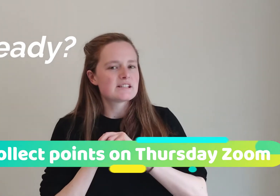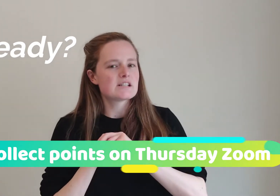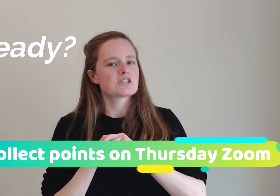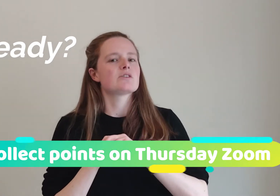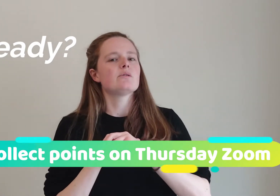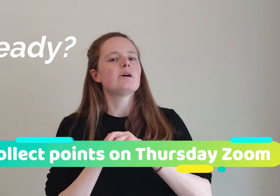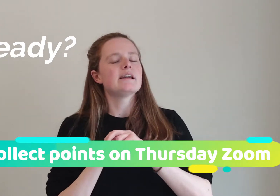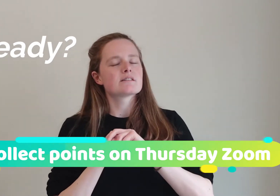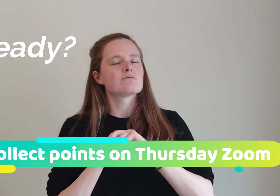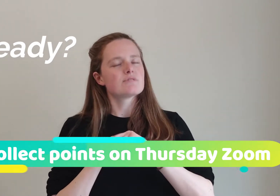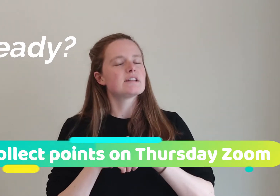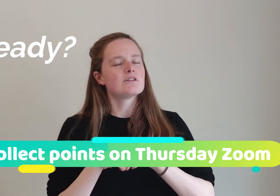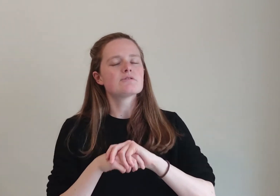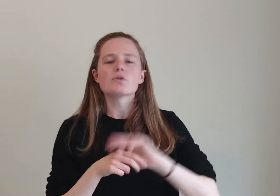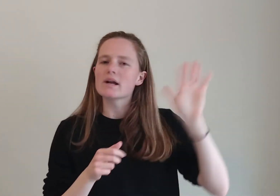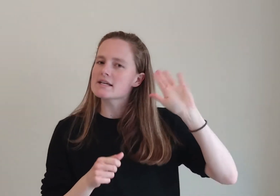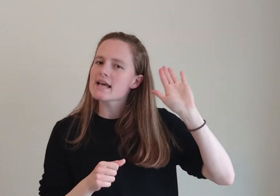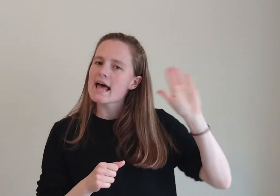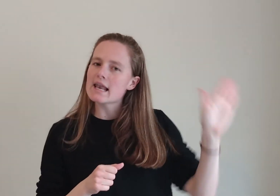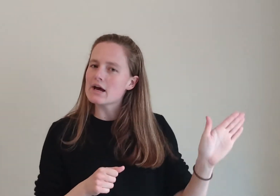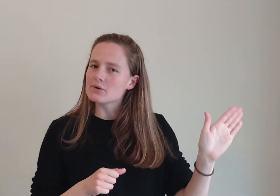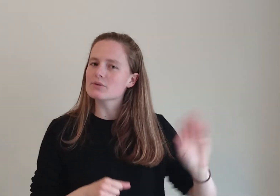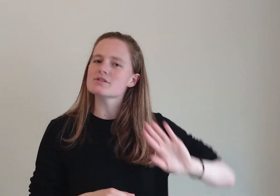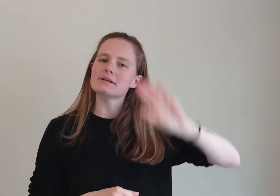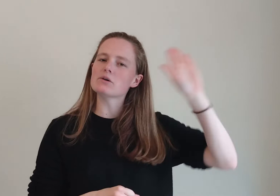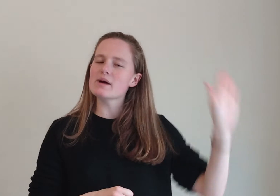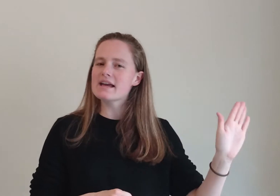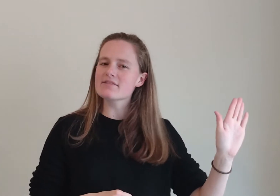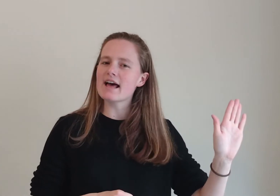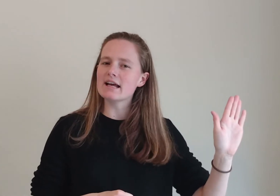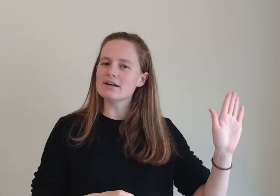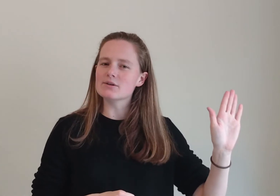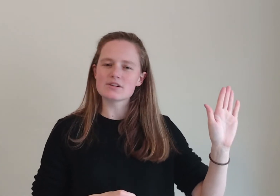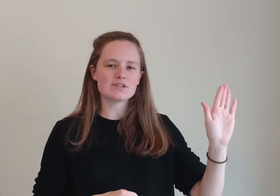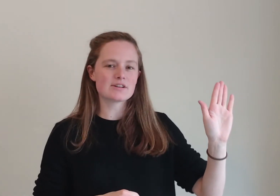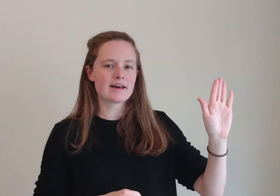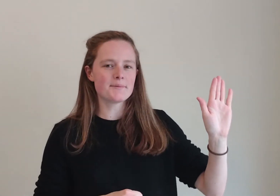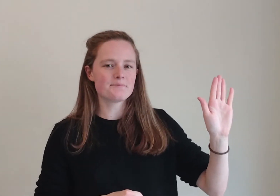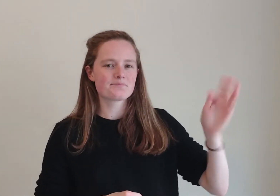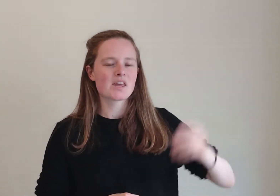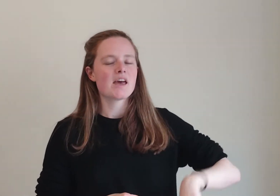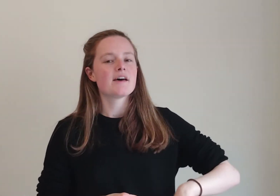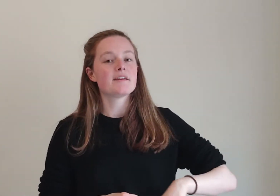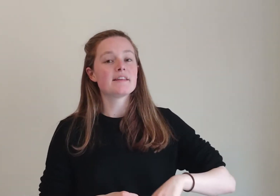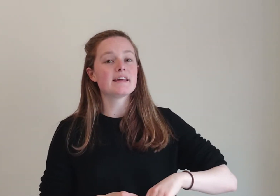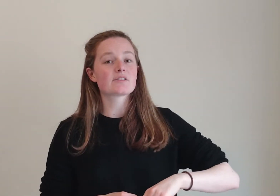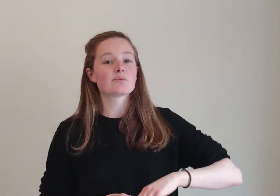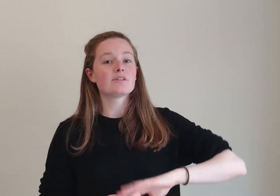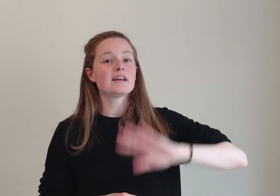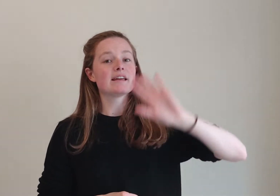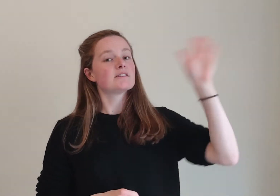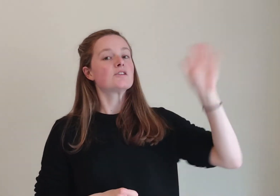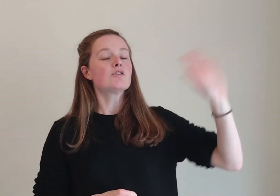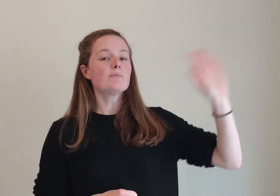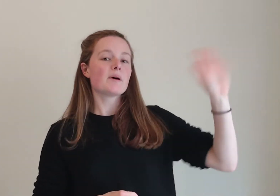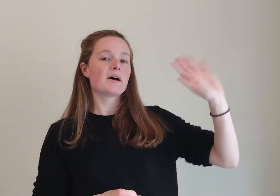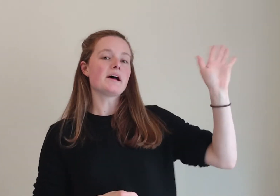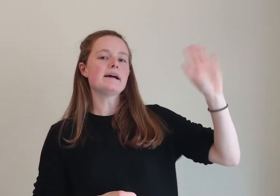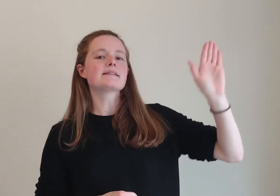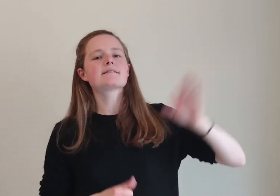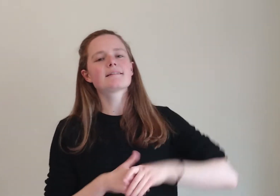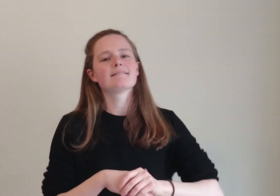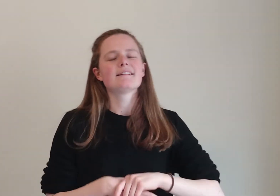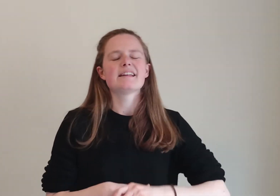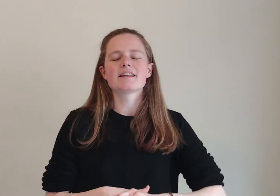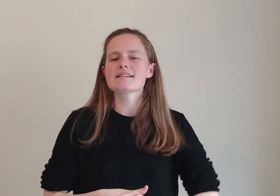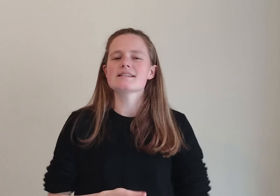first one we're going to teach you is a really useful one. It's hello. So a little wave, hello. Can you do that? And the next one is